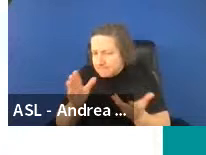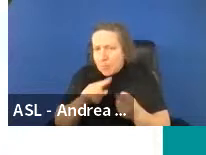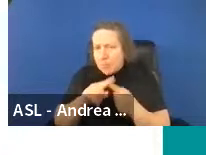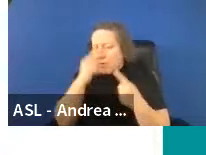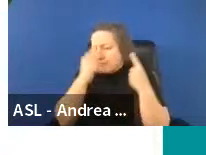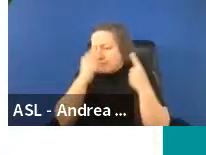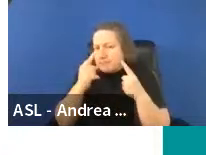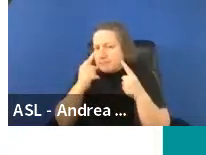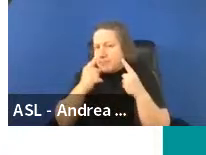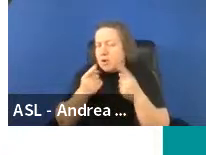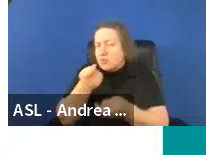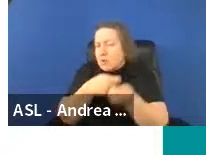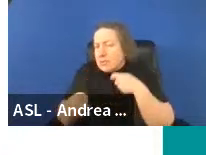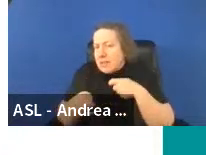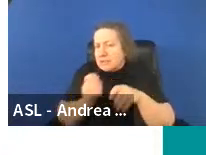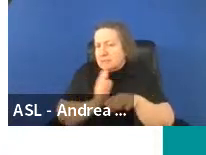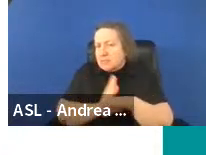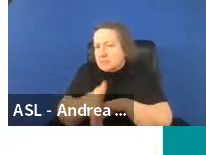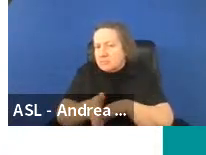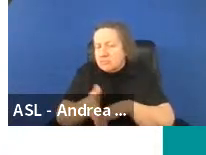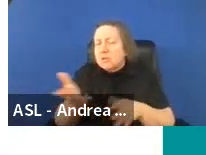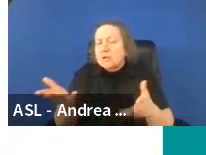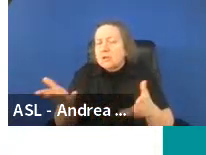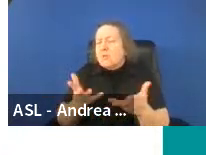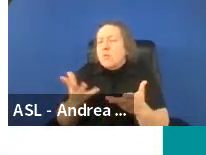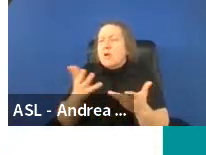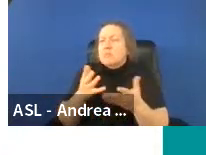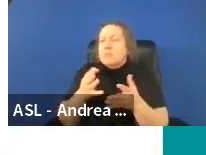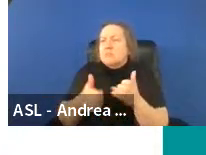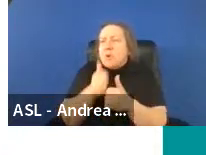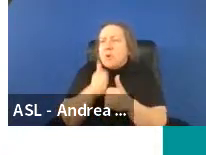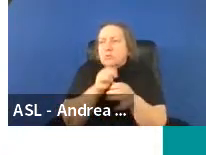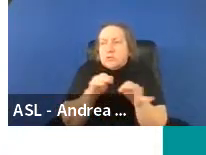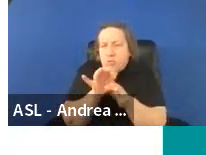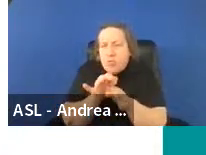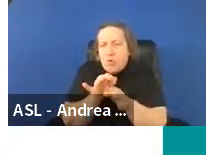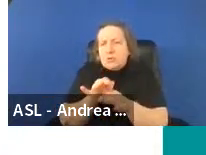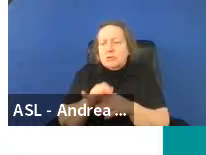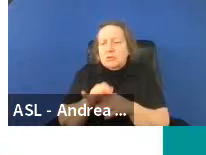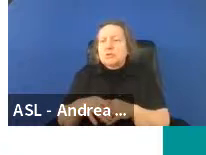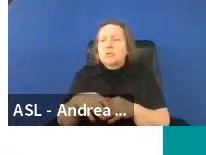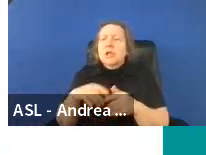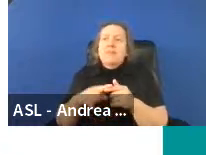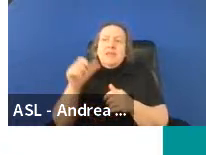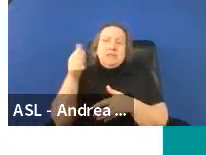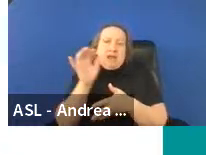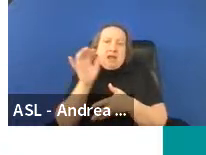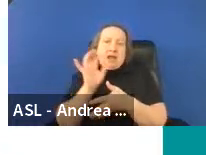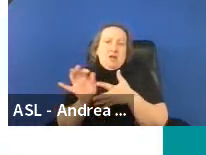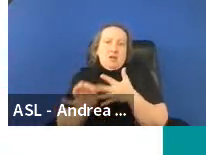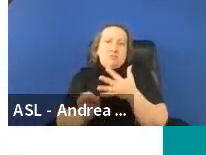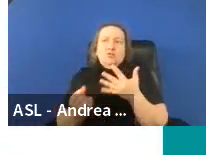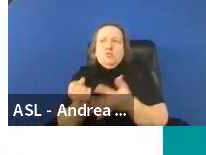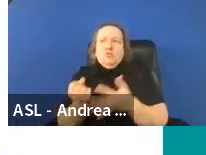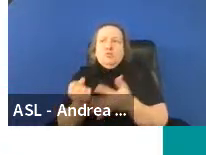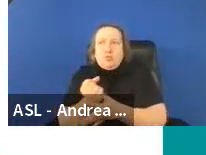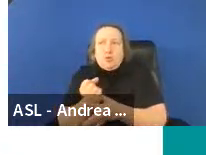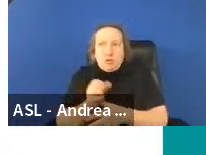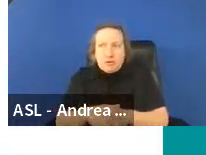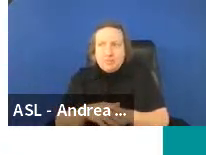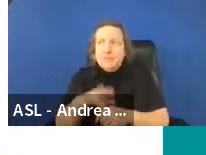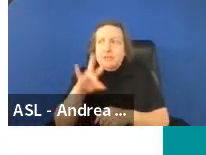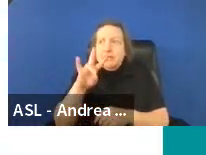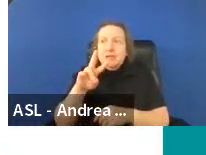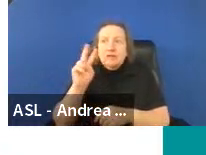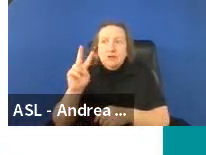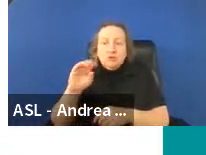replacement crossing, what do you care most about? Followed by 10 options, 10 priorities.